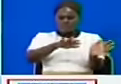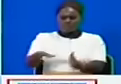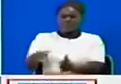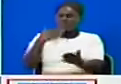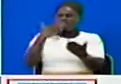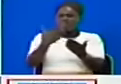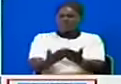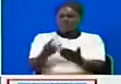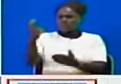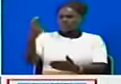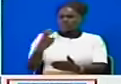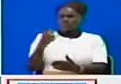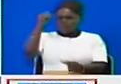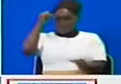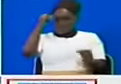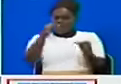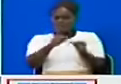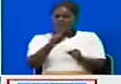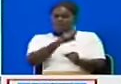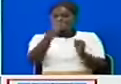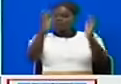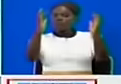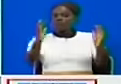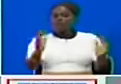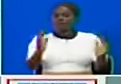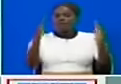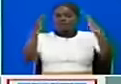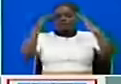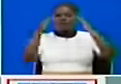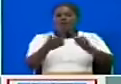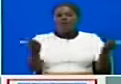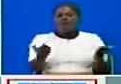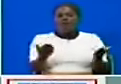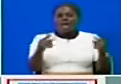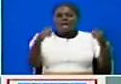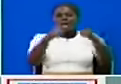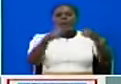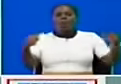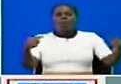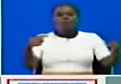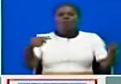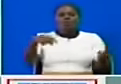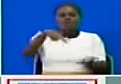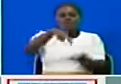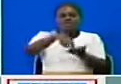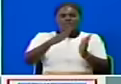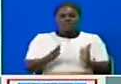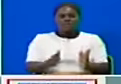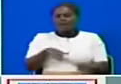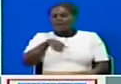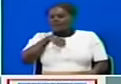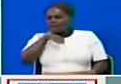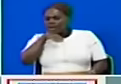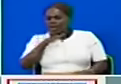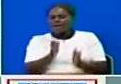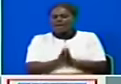Prime. Thank you for staying with us. Remember, our big question tonight focuses on the opposition's flag bearer. They have settled on Raila Odinga